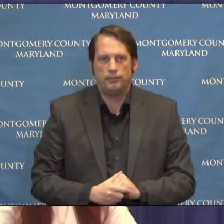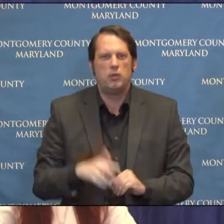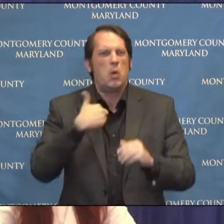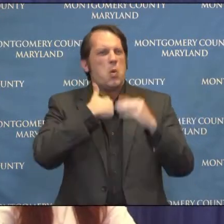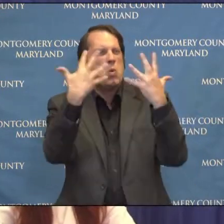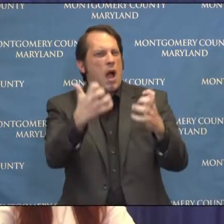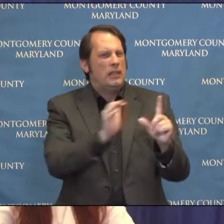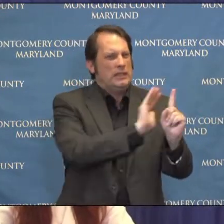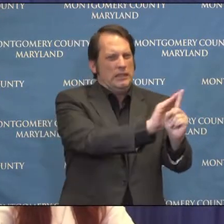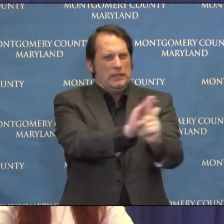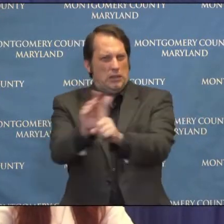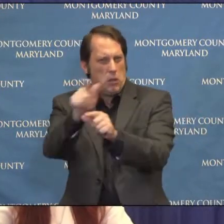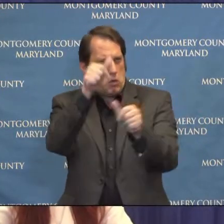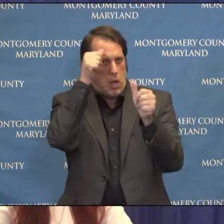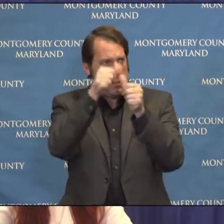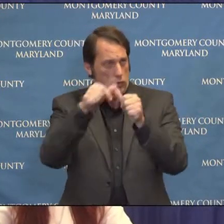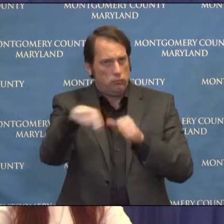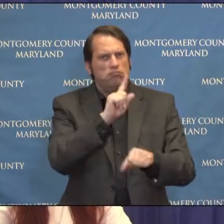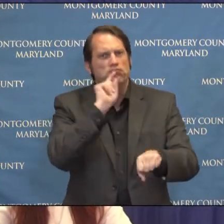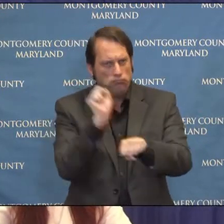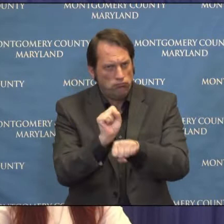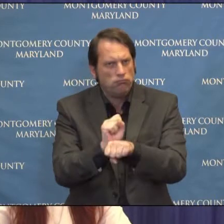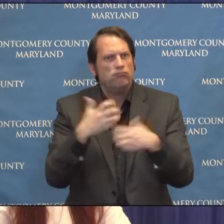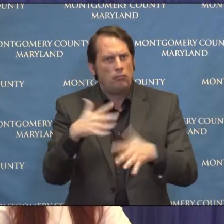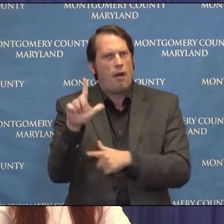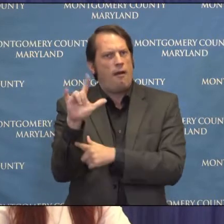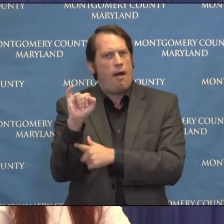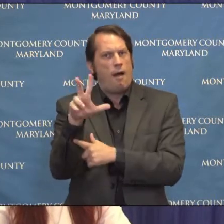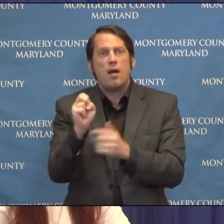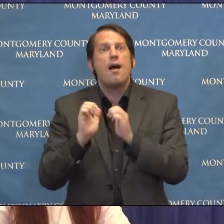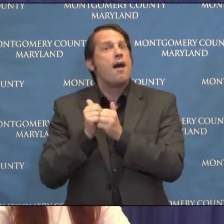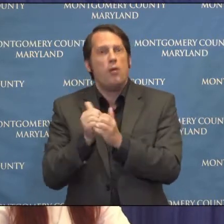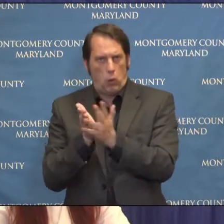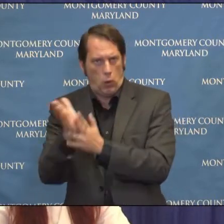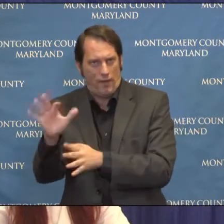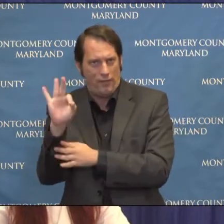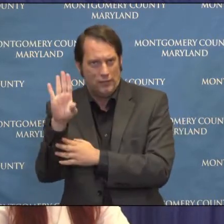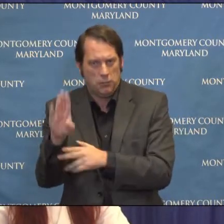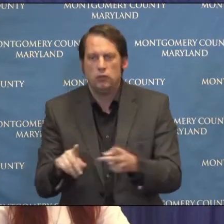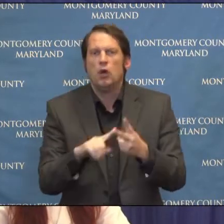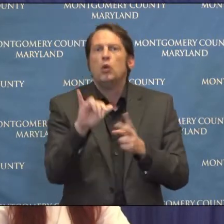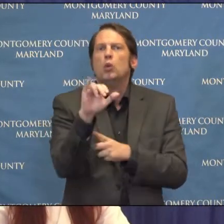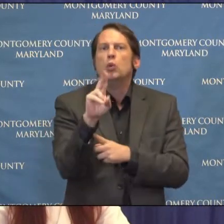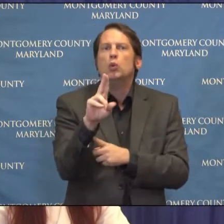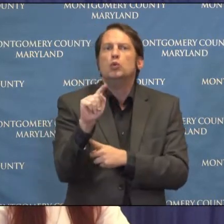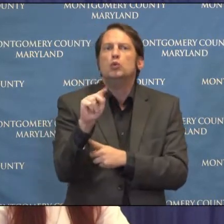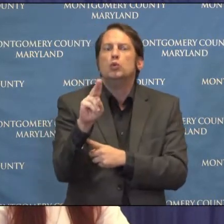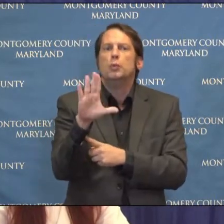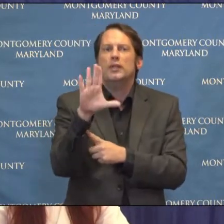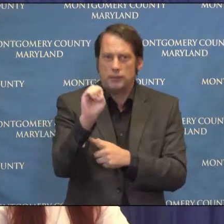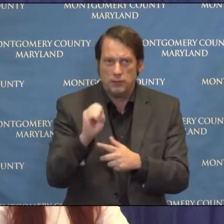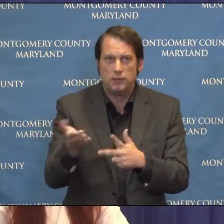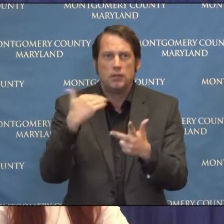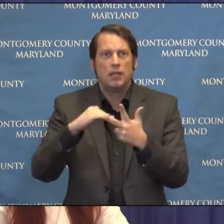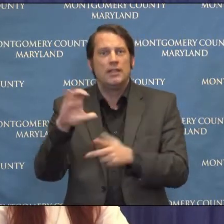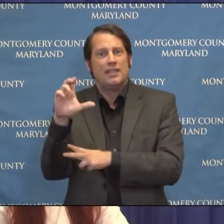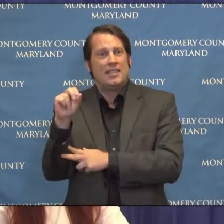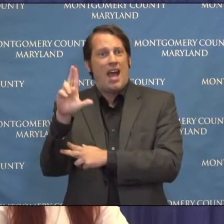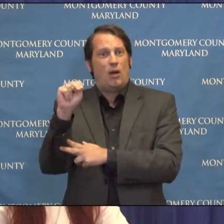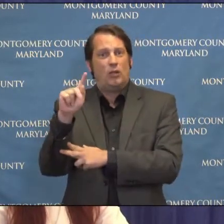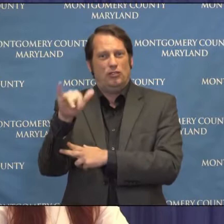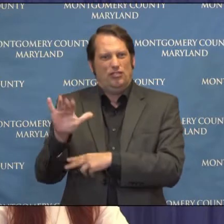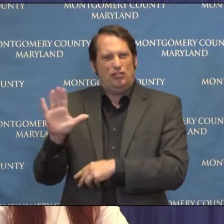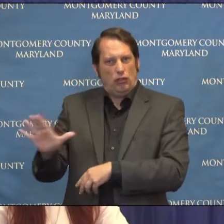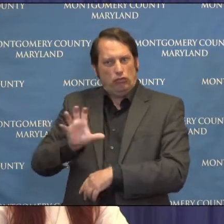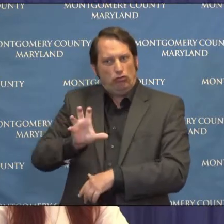live on Facebook, YouTube, and on county channels, County Cable Montgomery. Immediately following the live broadcast, you